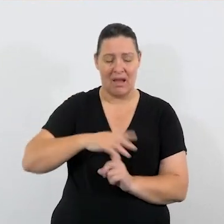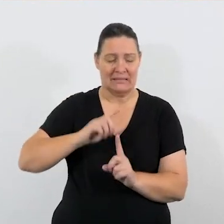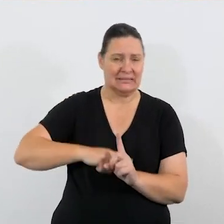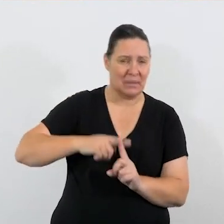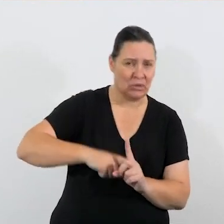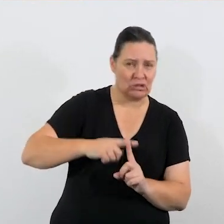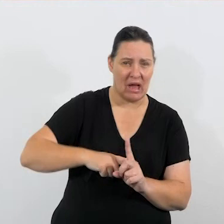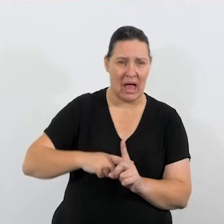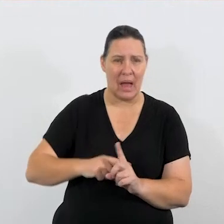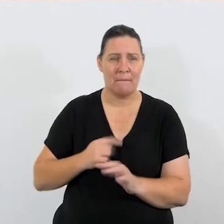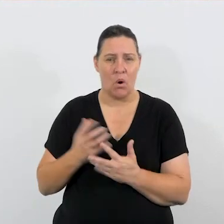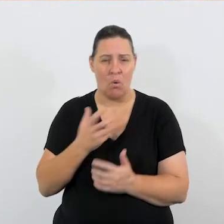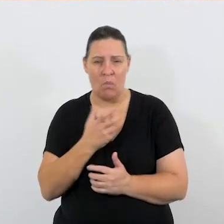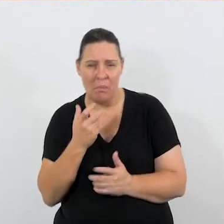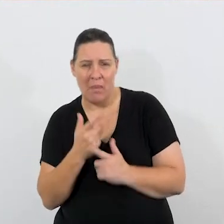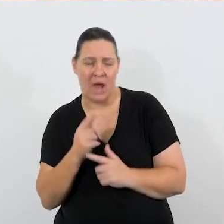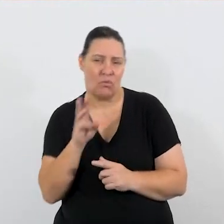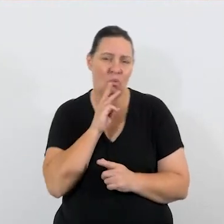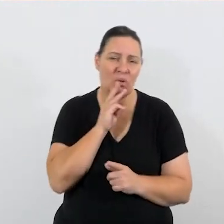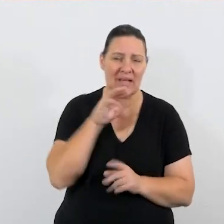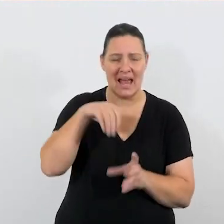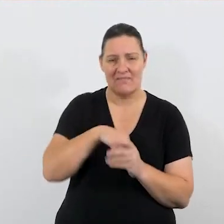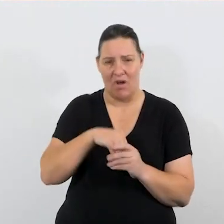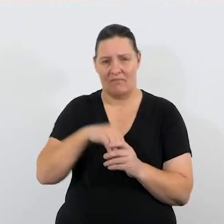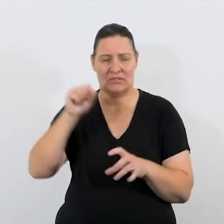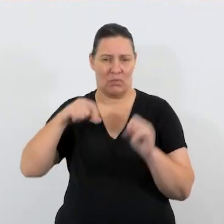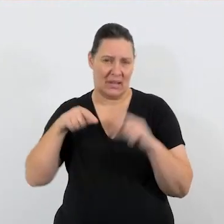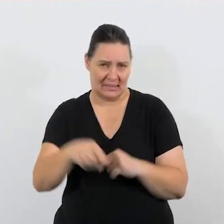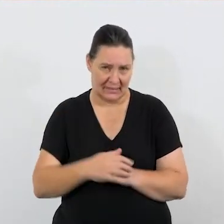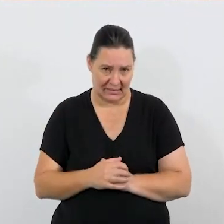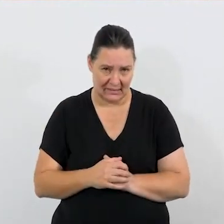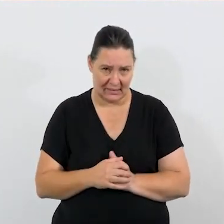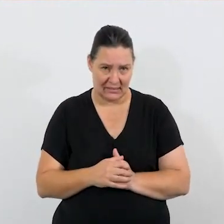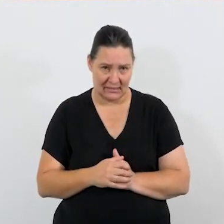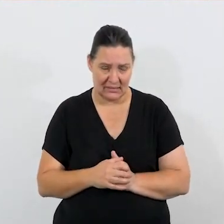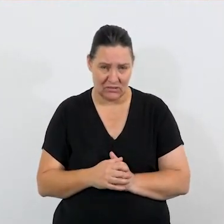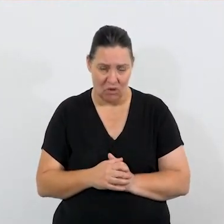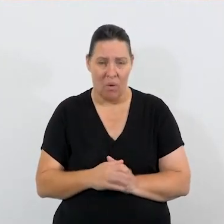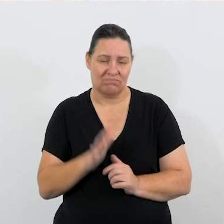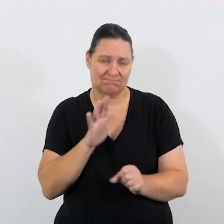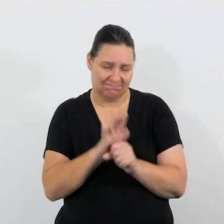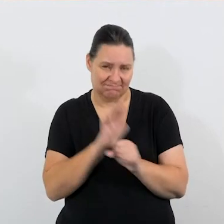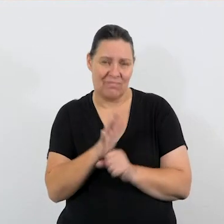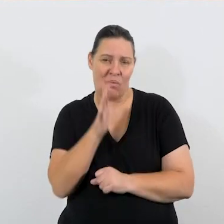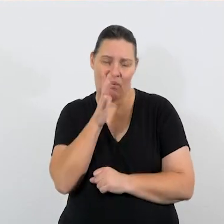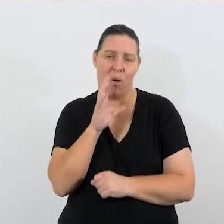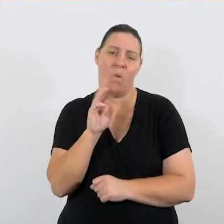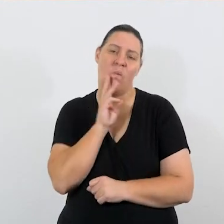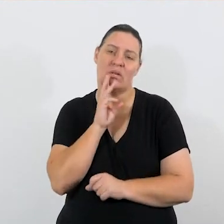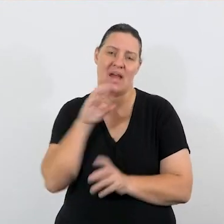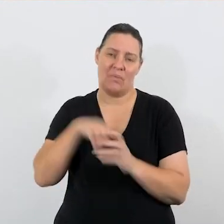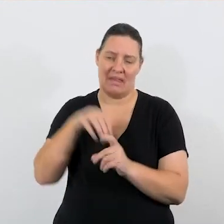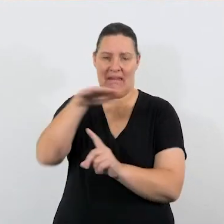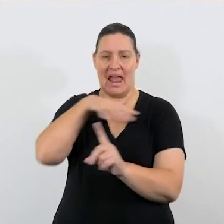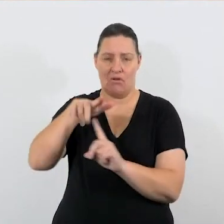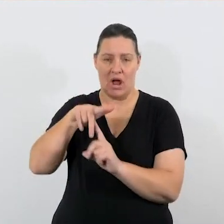the temperatures are a bit warm, and the water droplets in the air are a lot. So it's not going to be